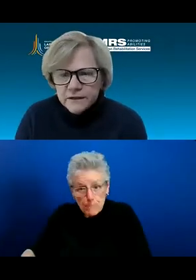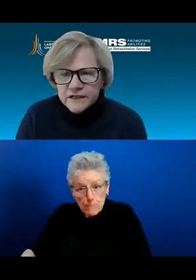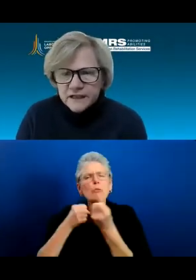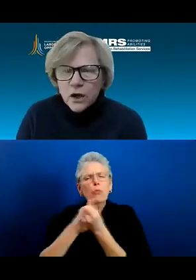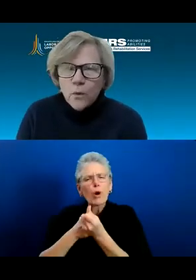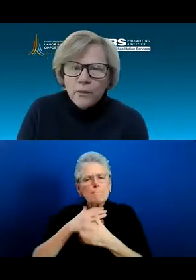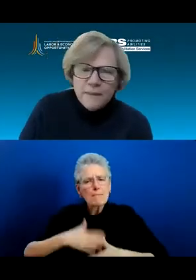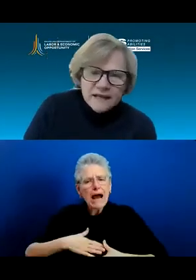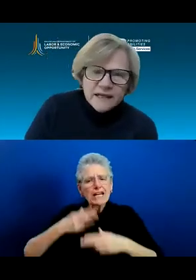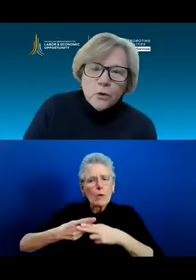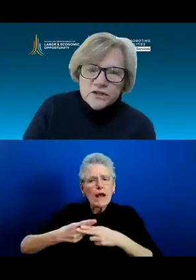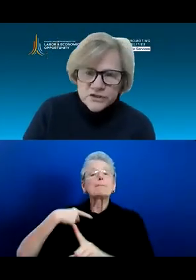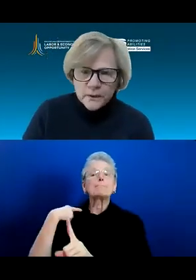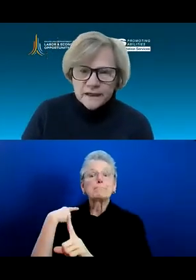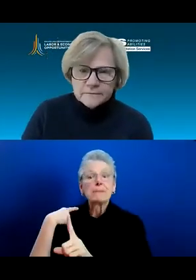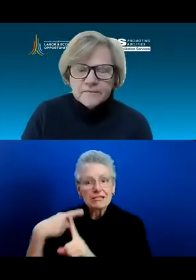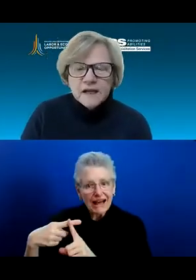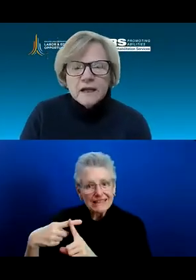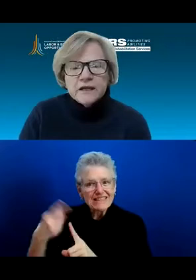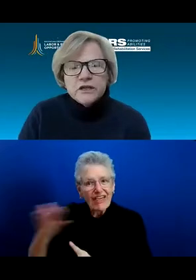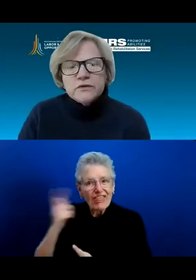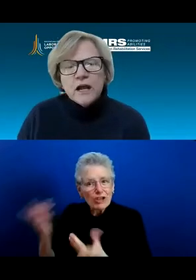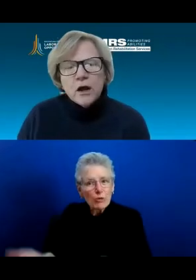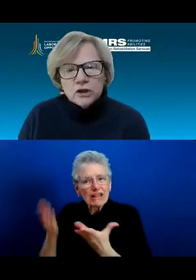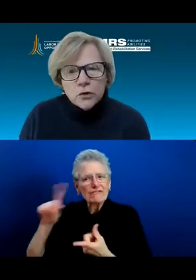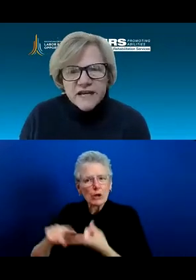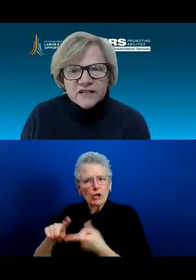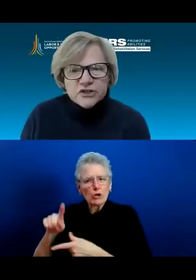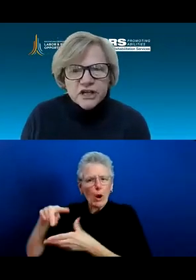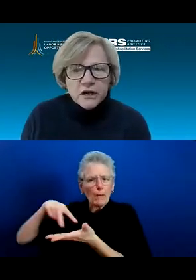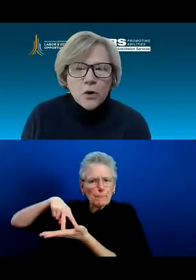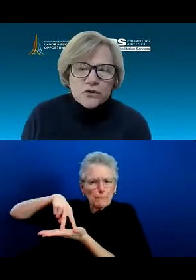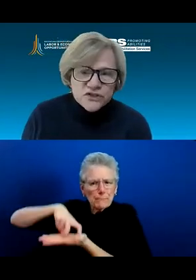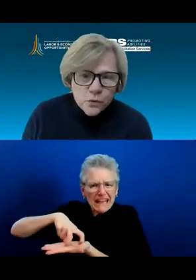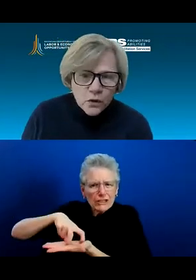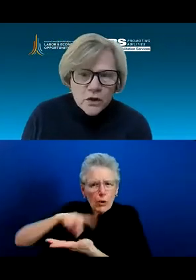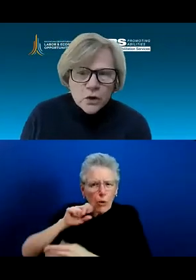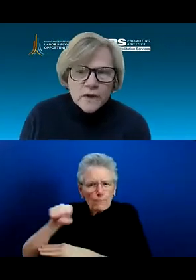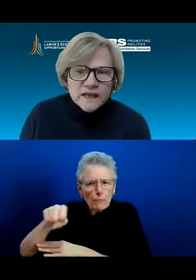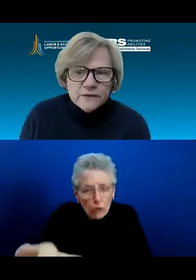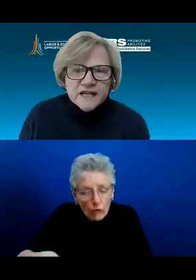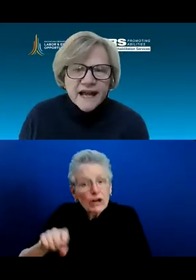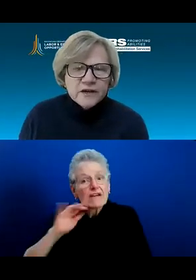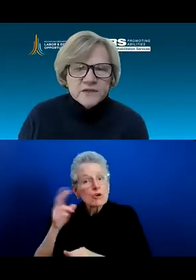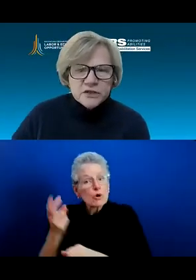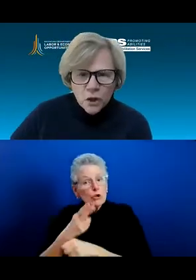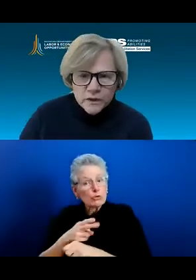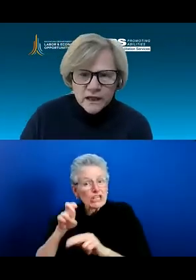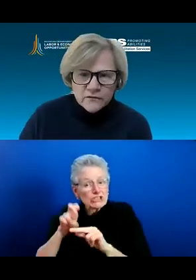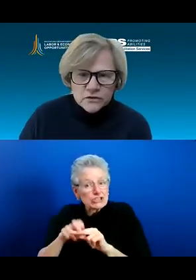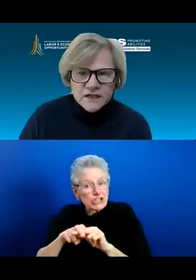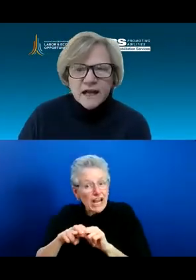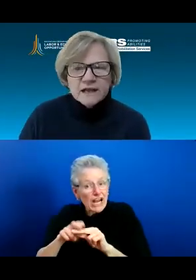being lifted while bending or stooping. Using a low task chair or stool when lifting items to